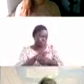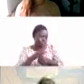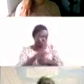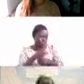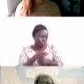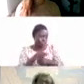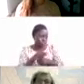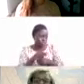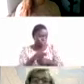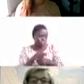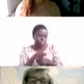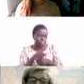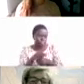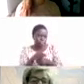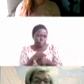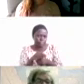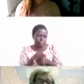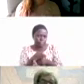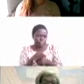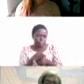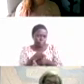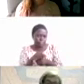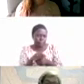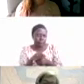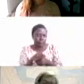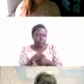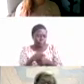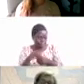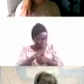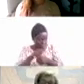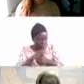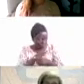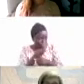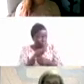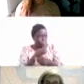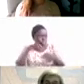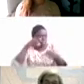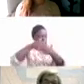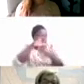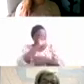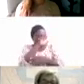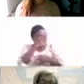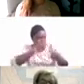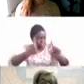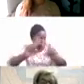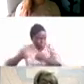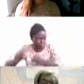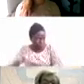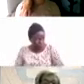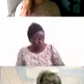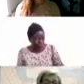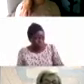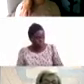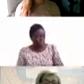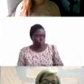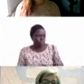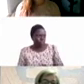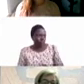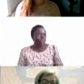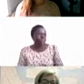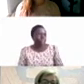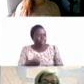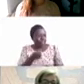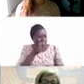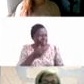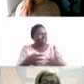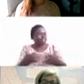has helped us identify an approach so that we can solve these problems. First of all, we need